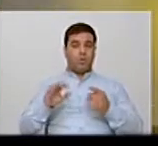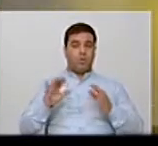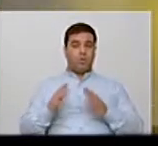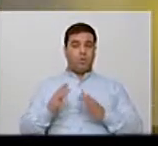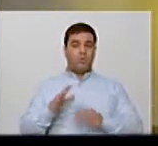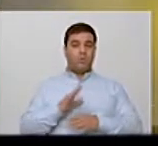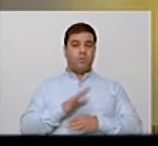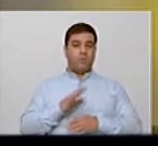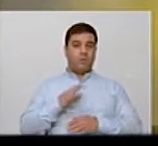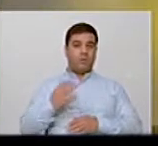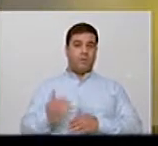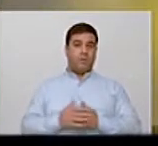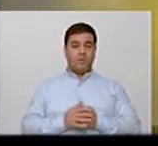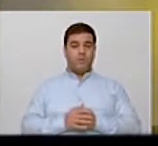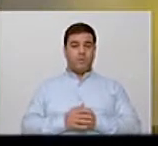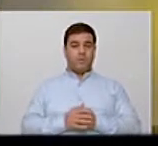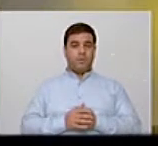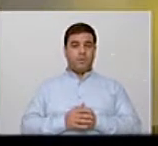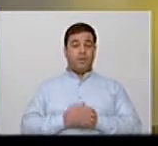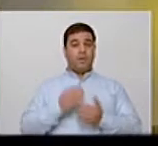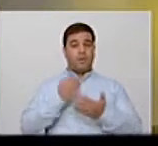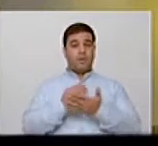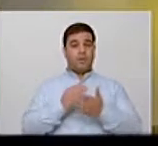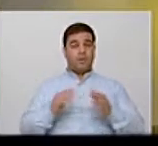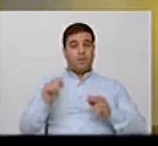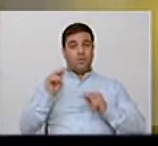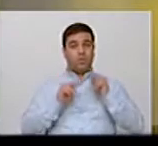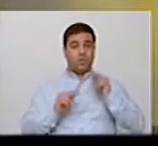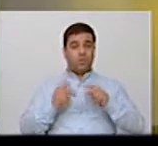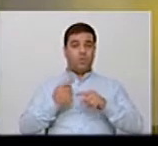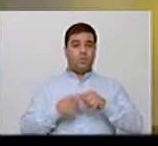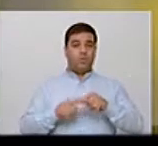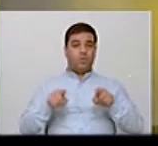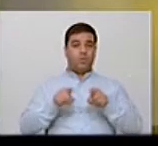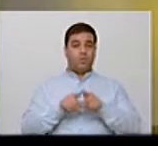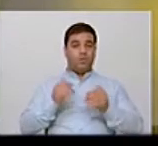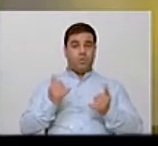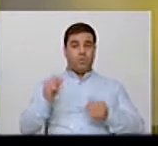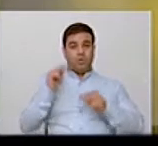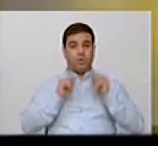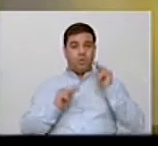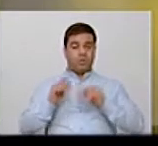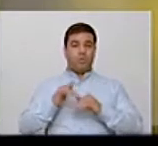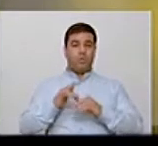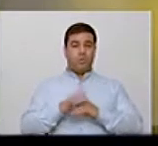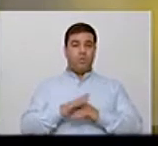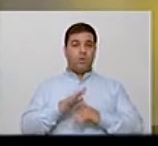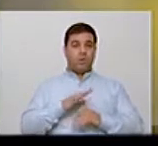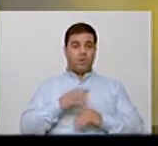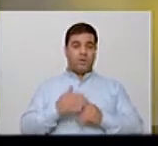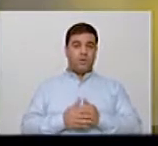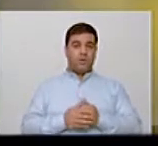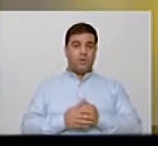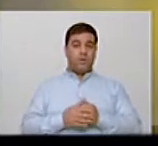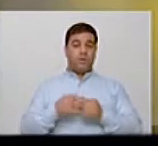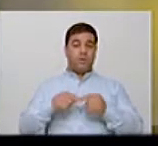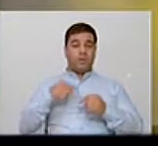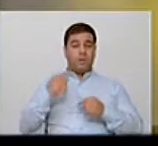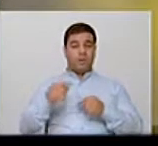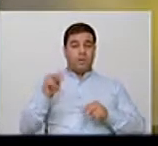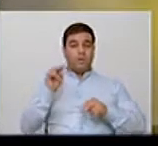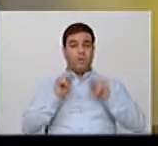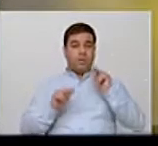sodir bo'ladi? Aziz o'quvchilar, shu bilan bugungi darsimiz o'z nihoyasiga yetdi.